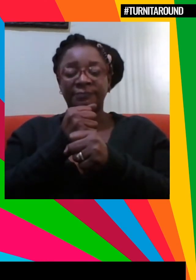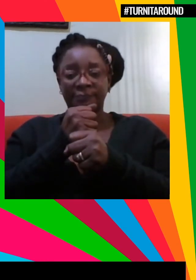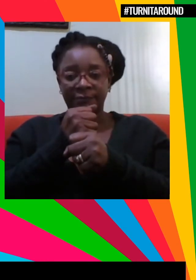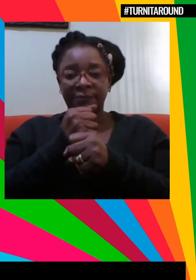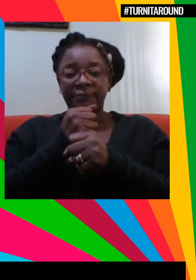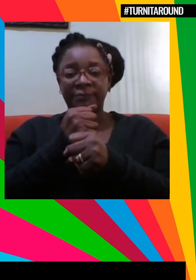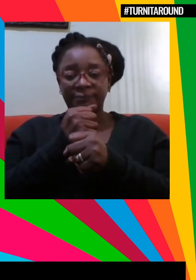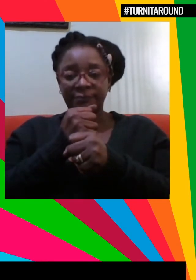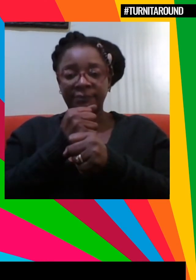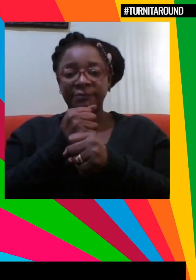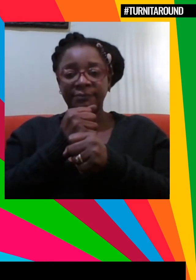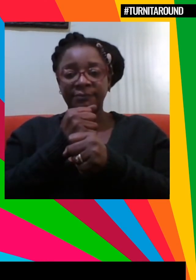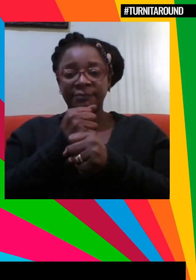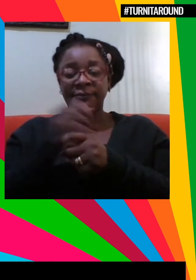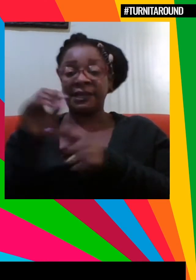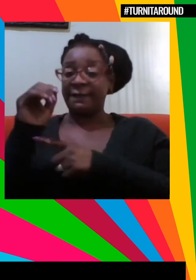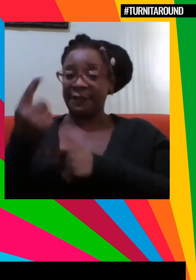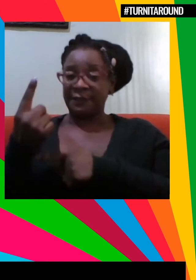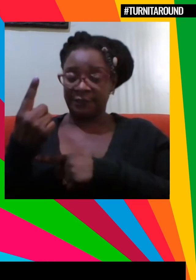should first start